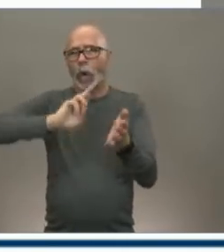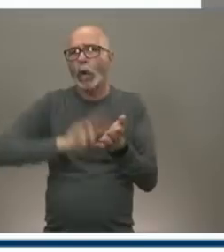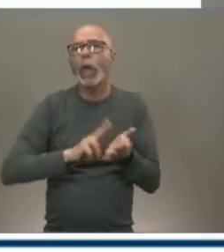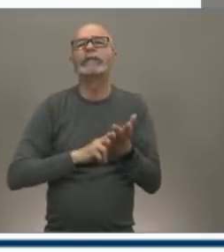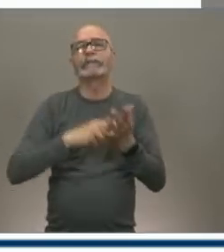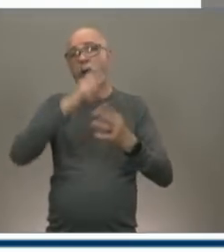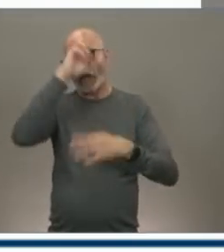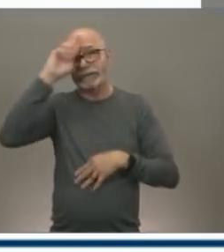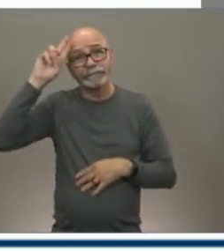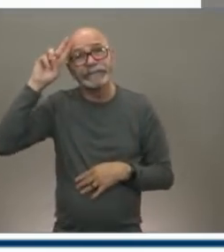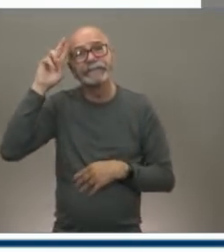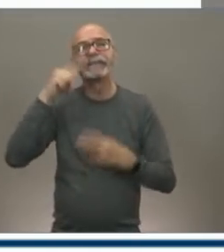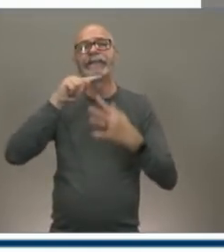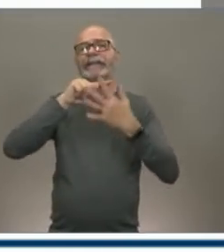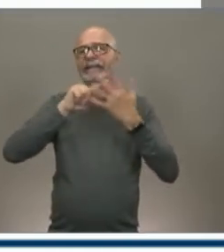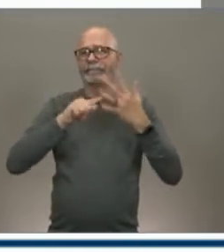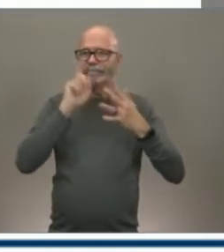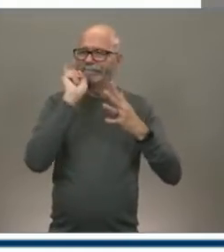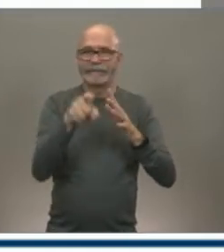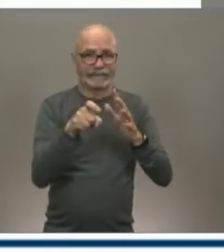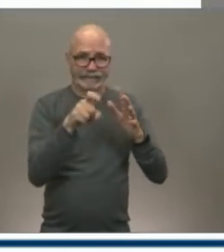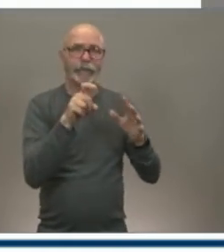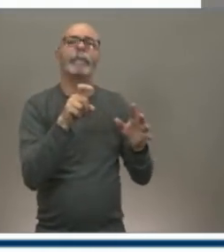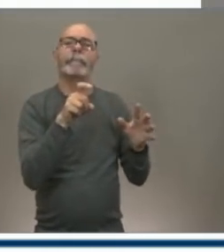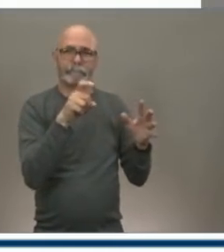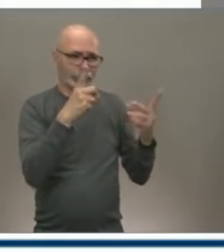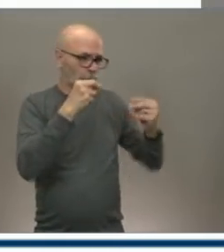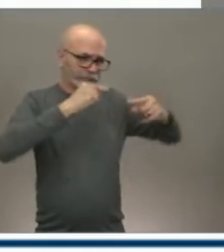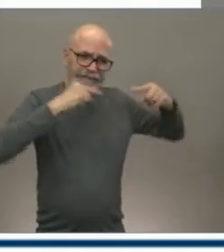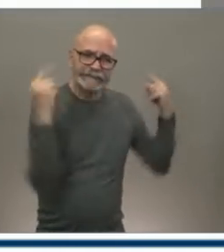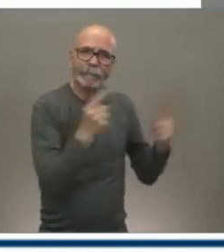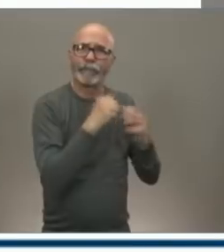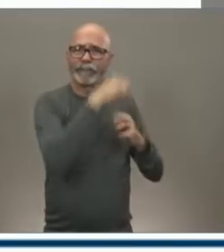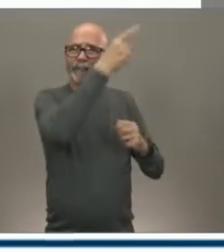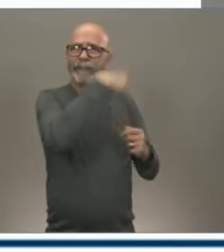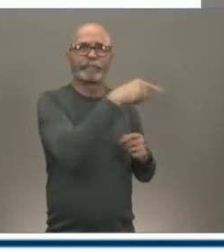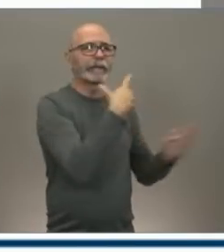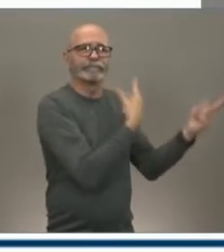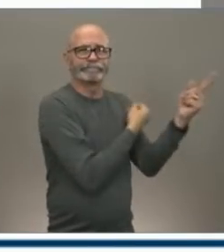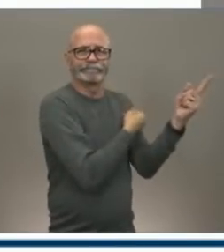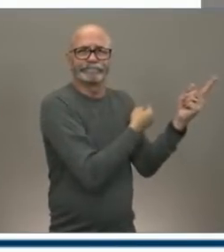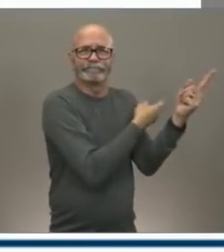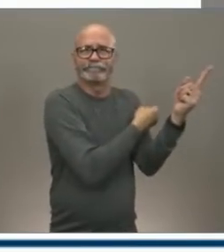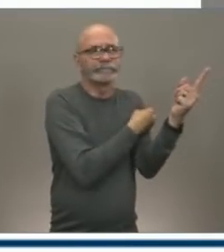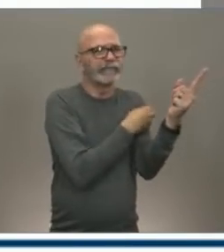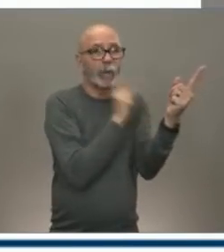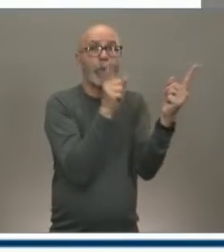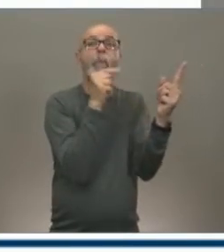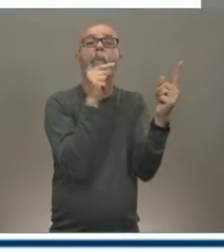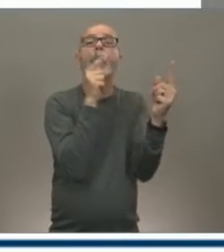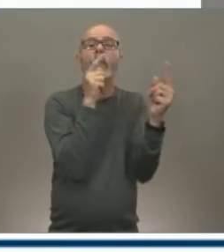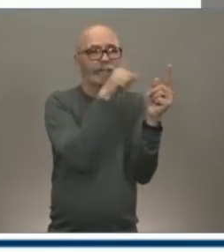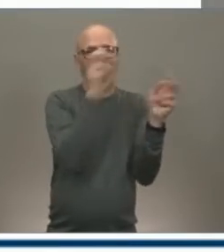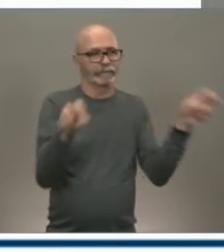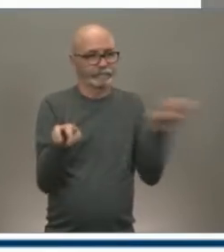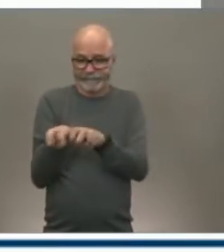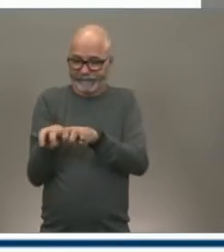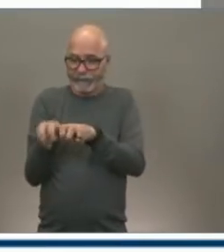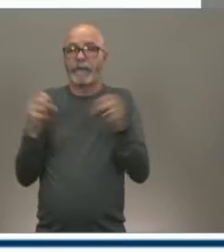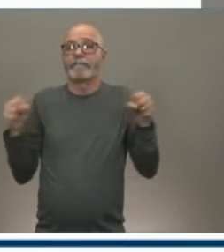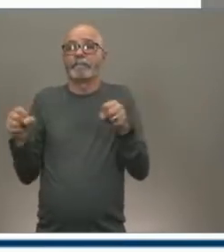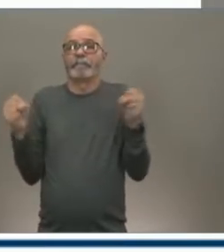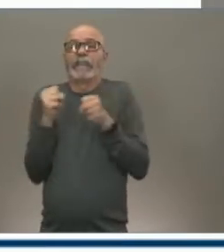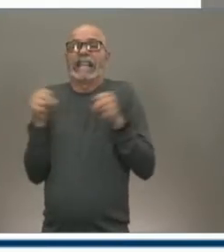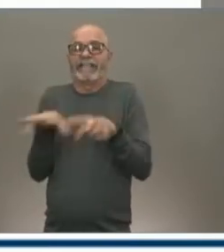they have to be delivered in a way that's very close to the ultra low temperature freezers, and